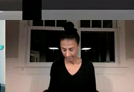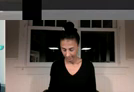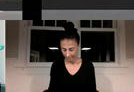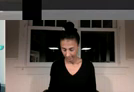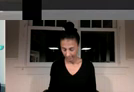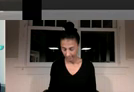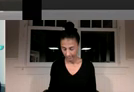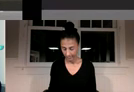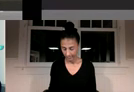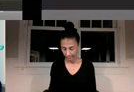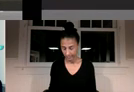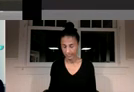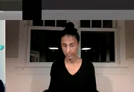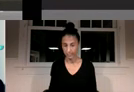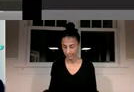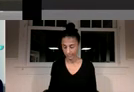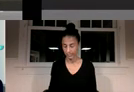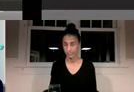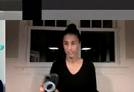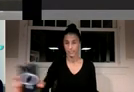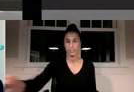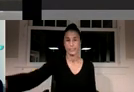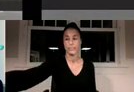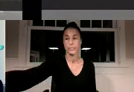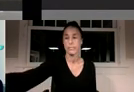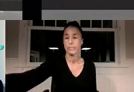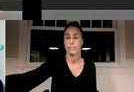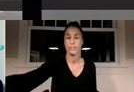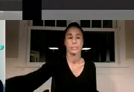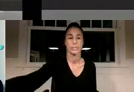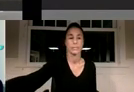considered to be somewhere near the middle of the county's density ranges.